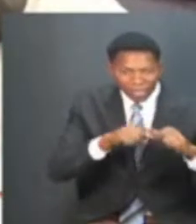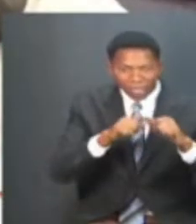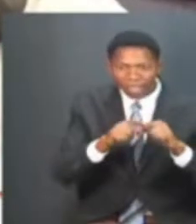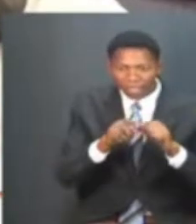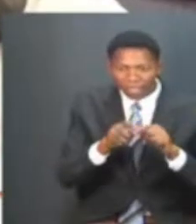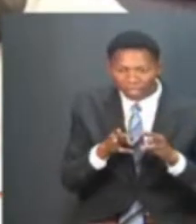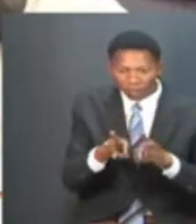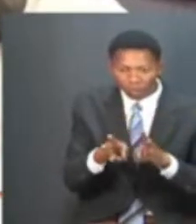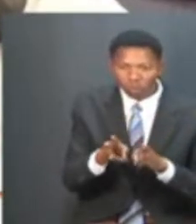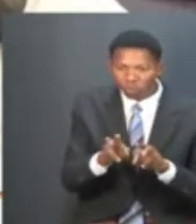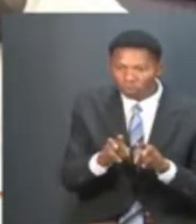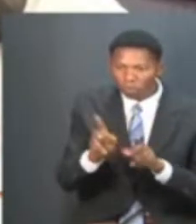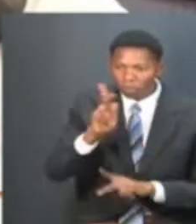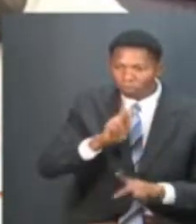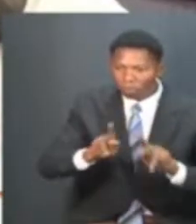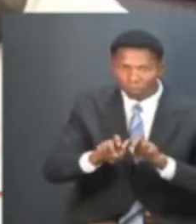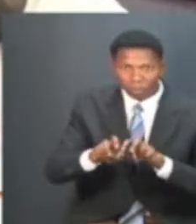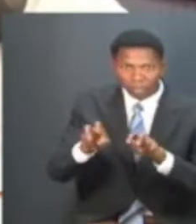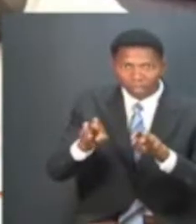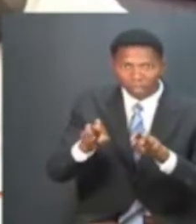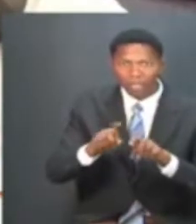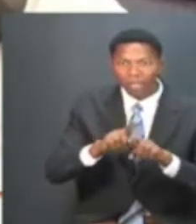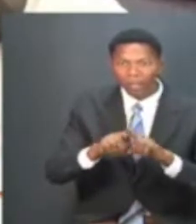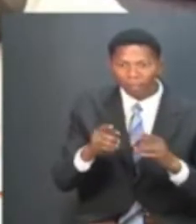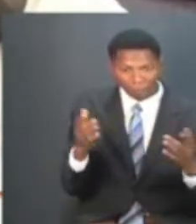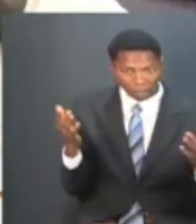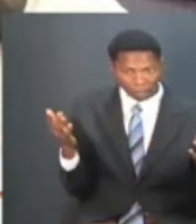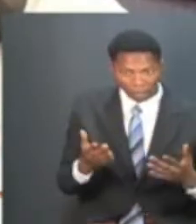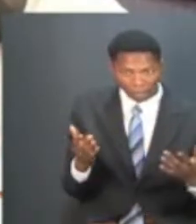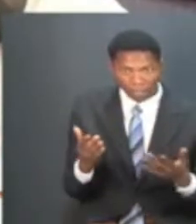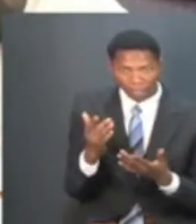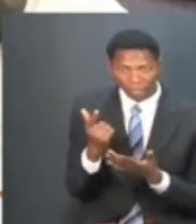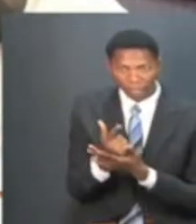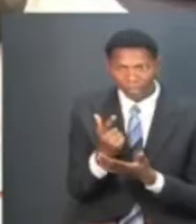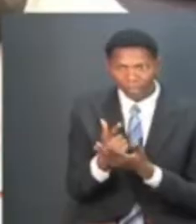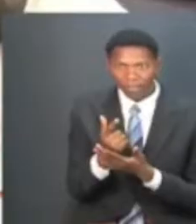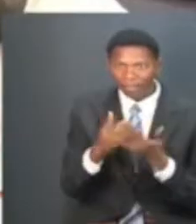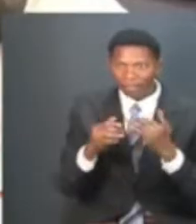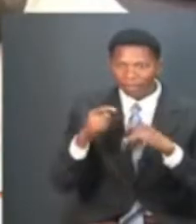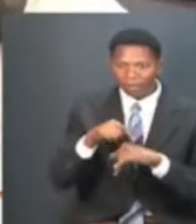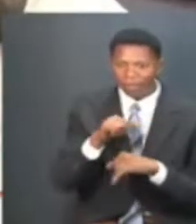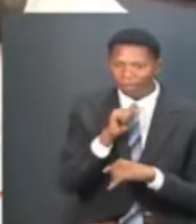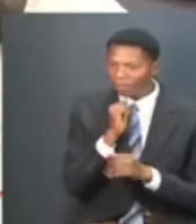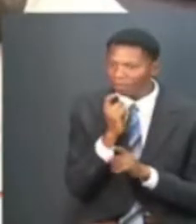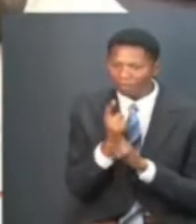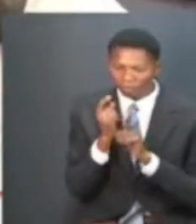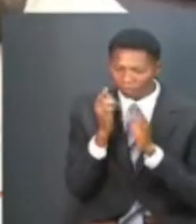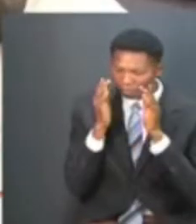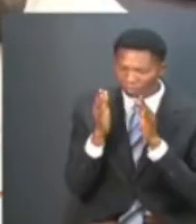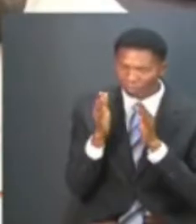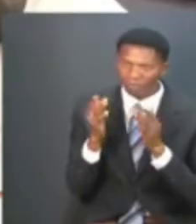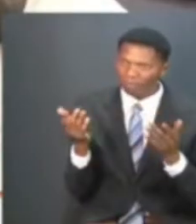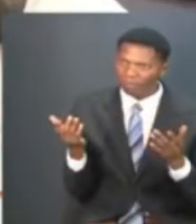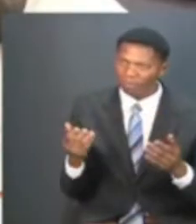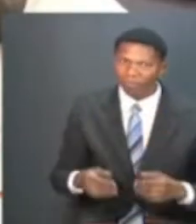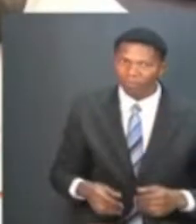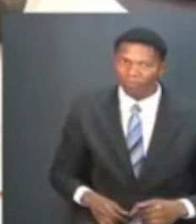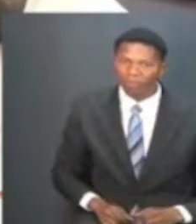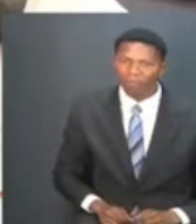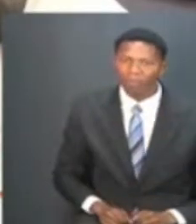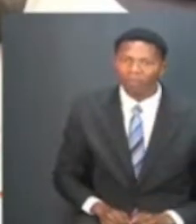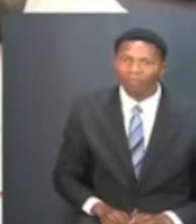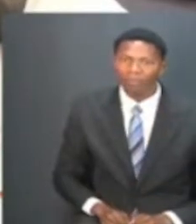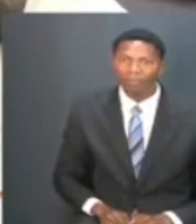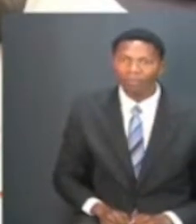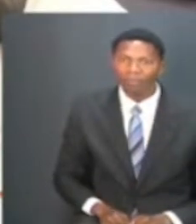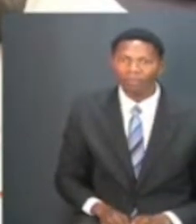transport. But in our parts of the world, we often take things for granted. And so